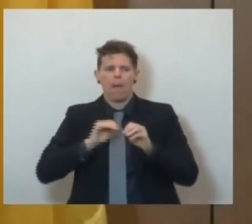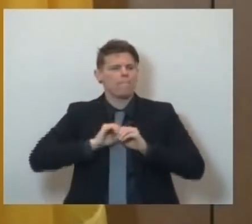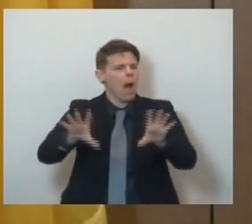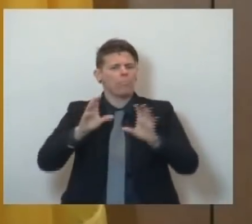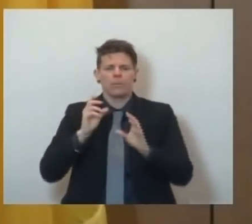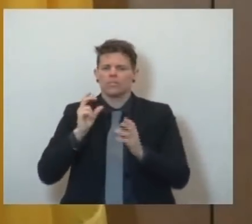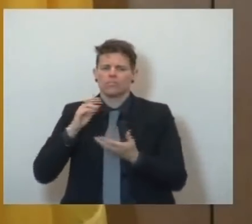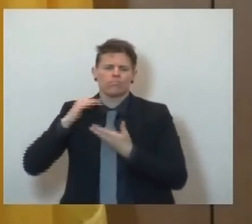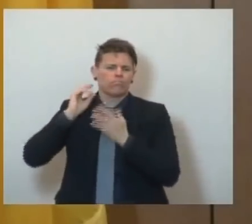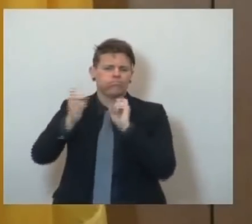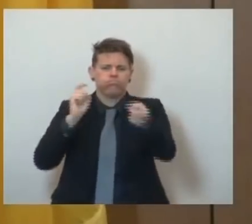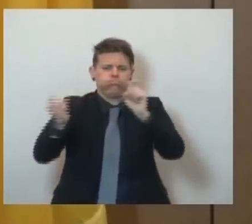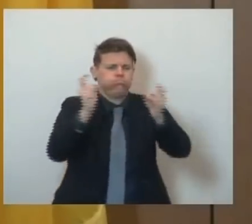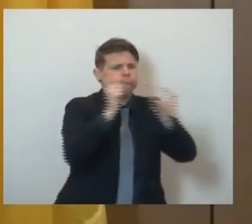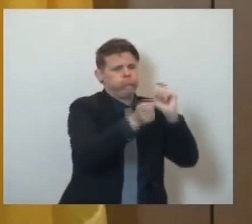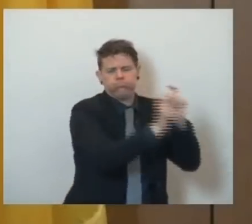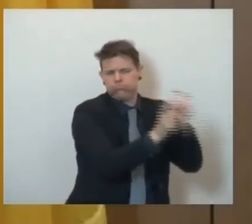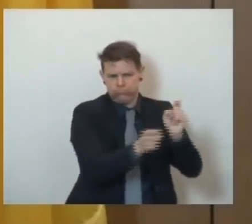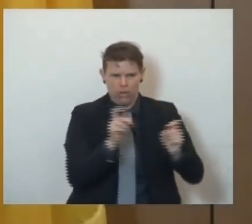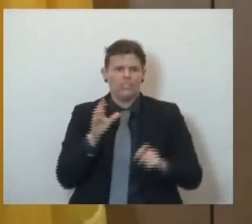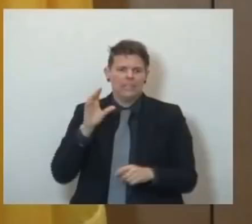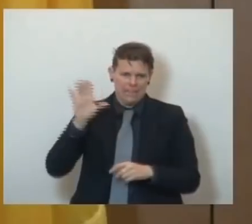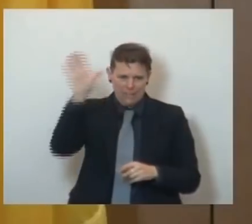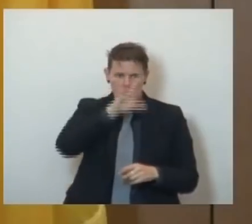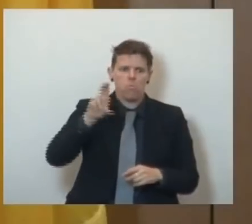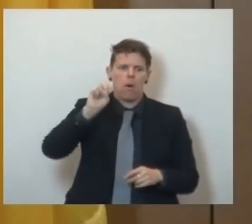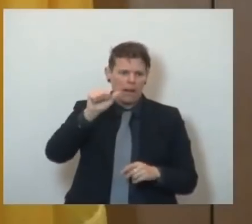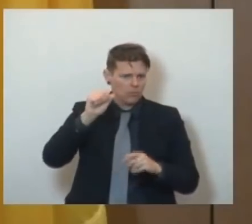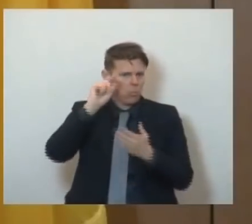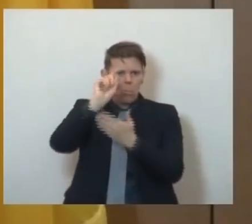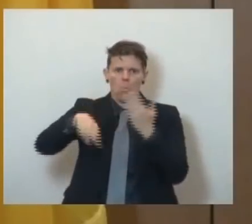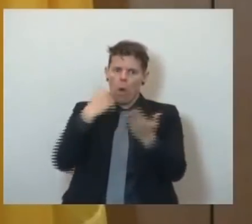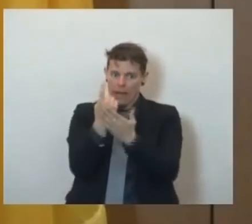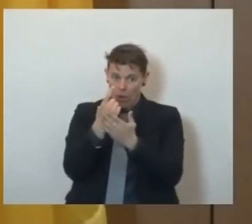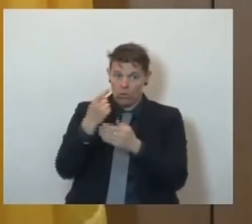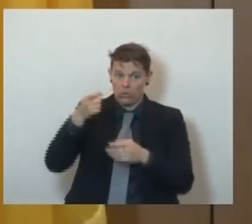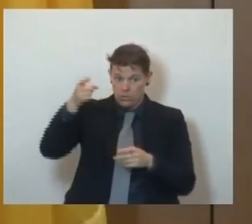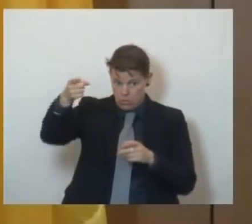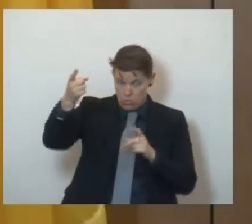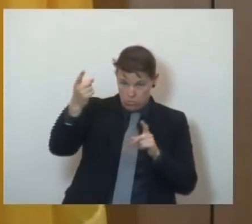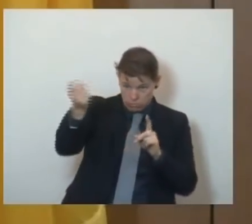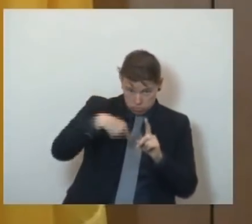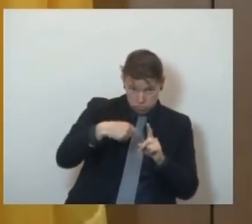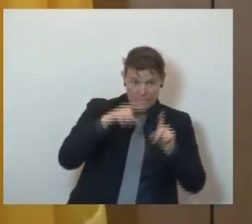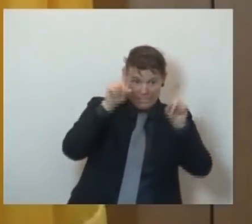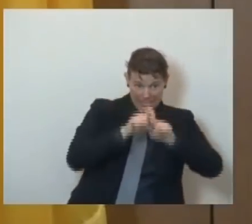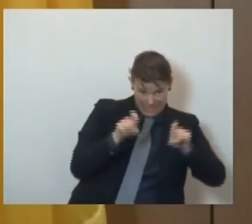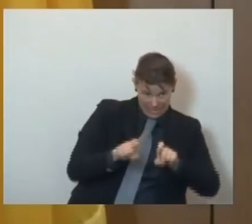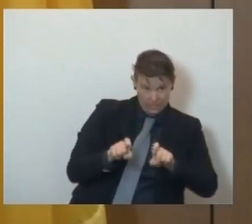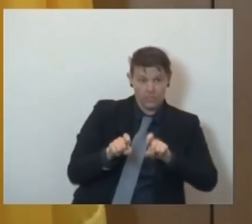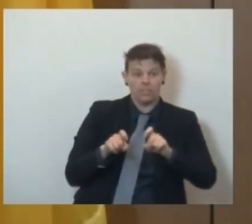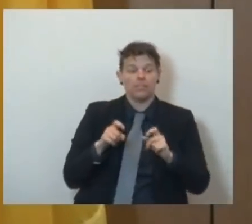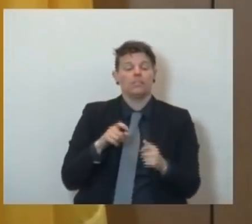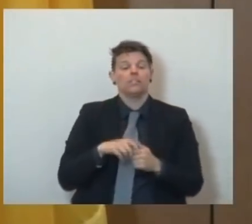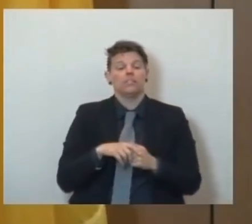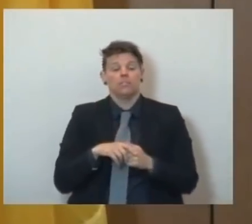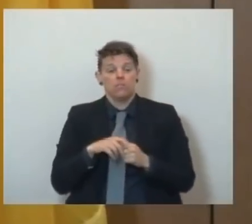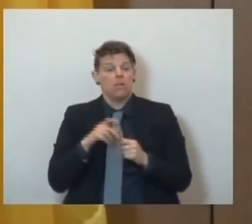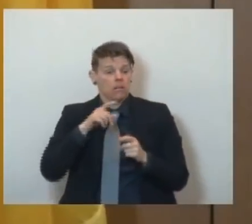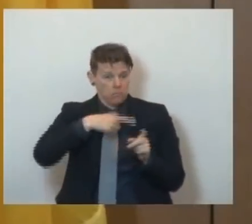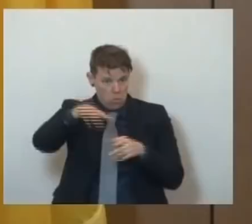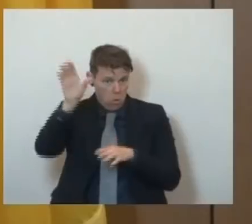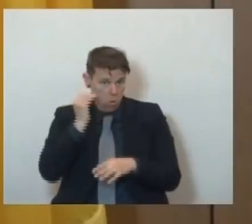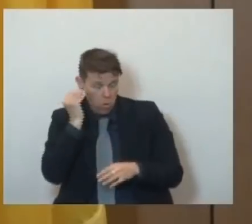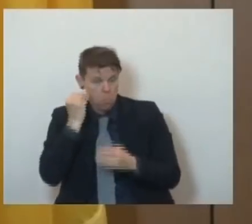in and ask people to come in an hour before a shift change, test them all, and it would take a little bit longer to go home, test them all, and we could have done